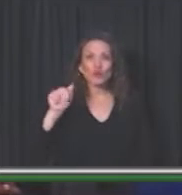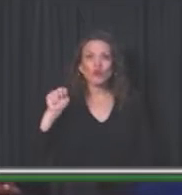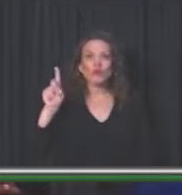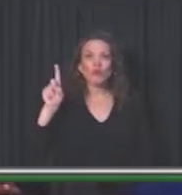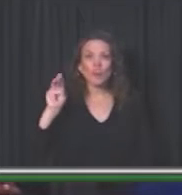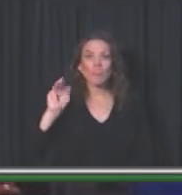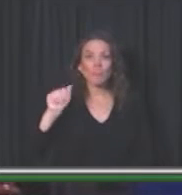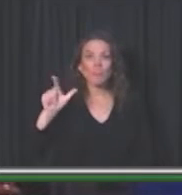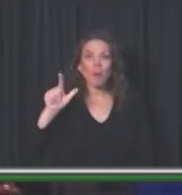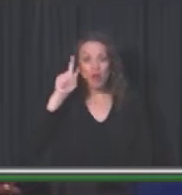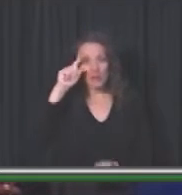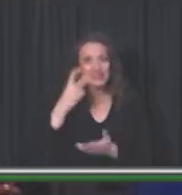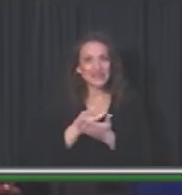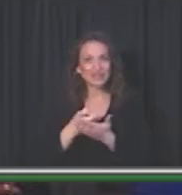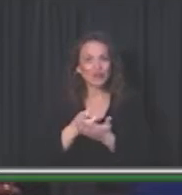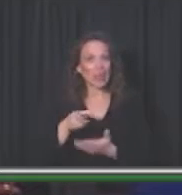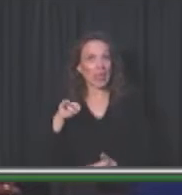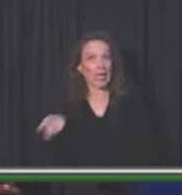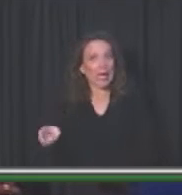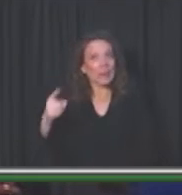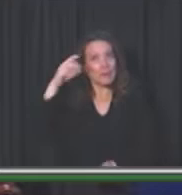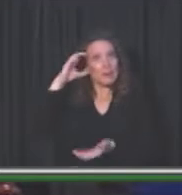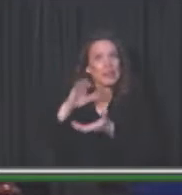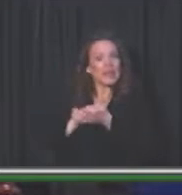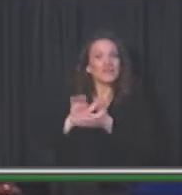He thought his name was Andrew.